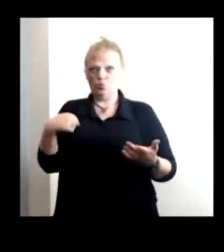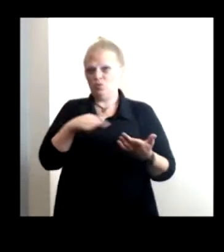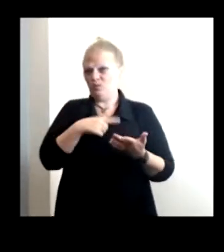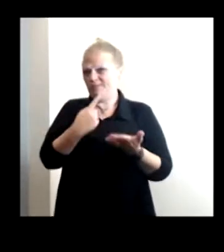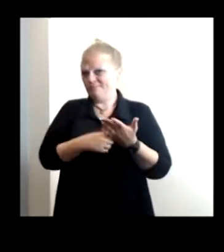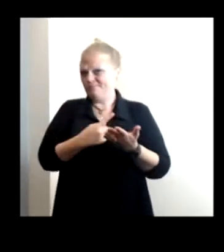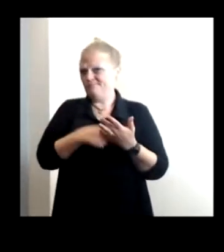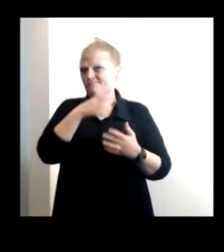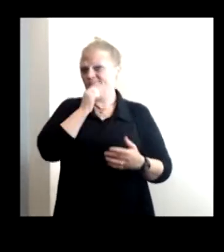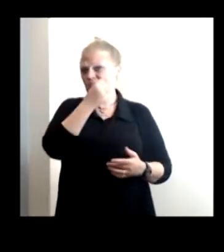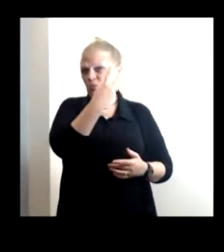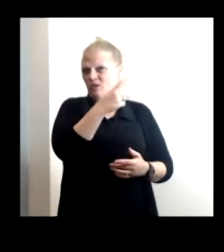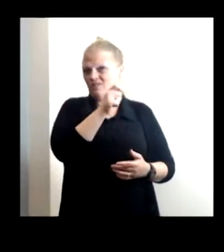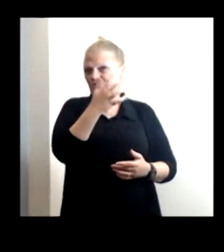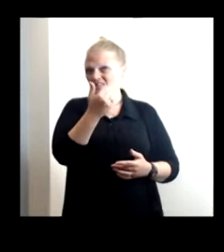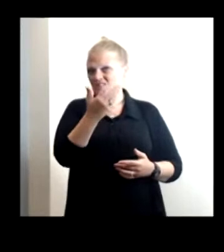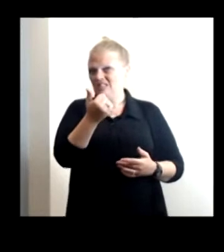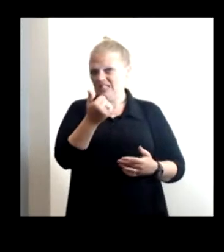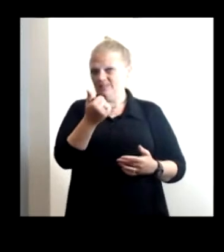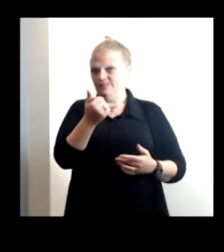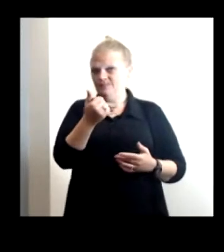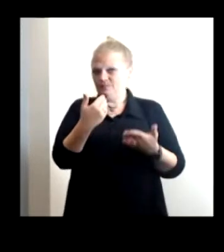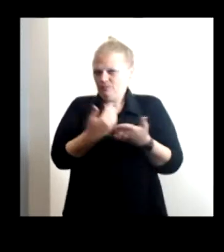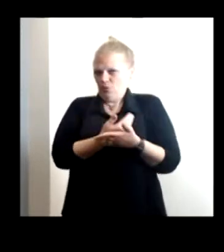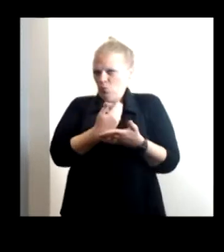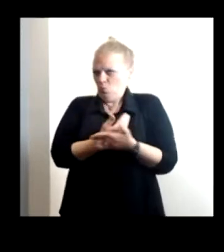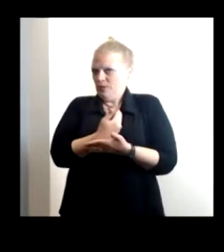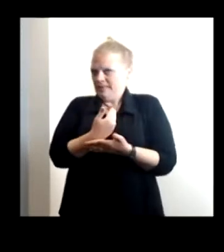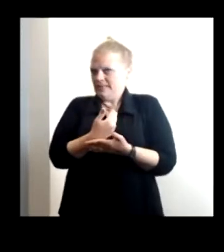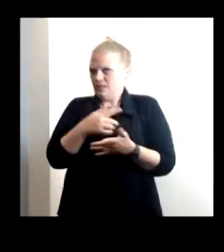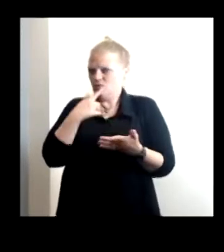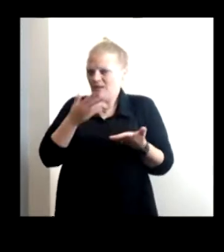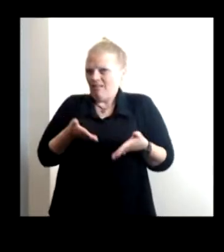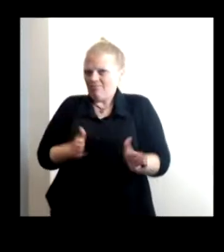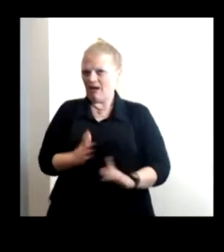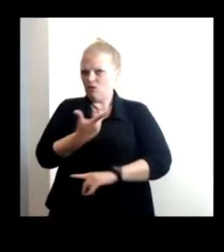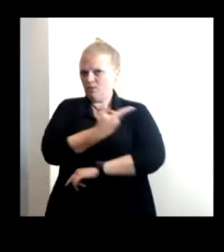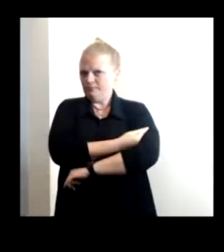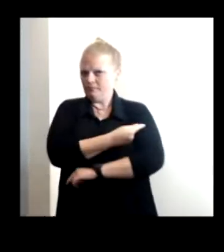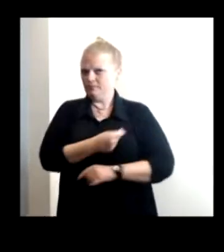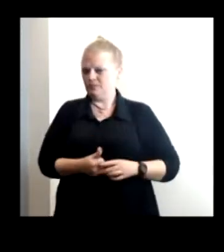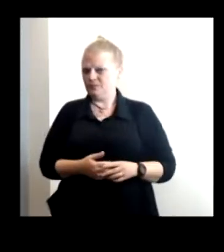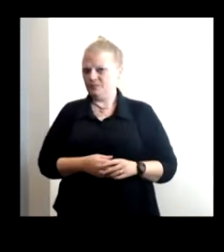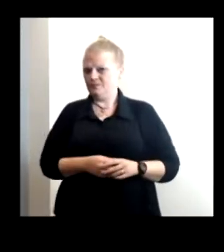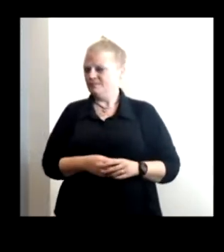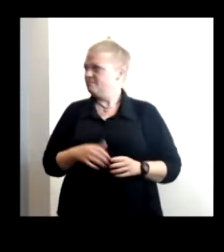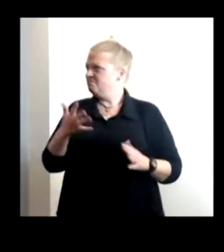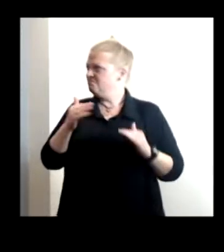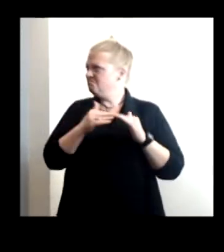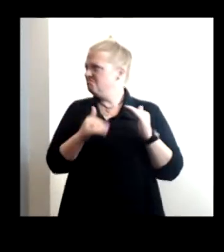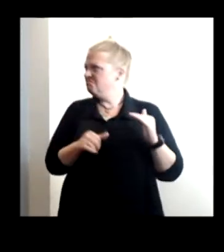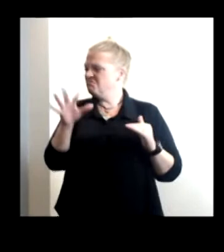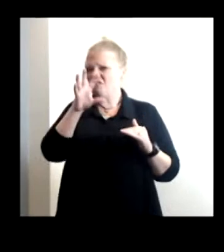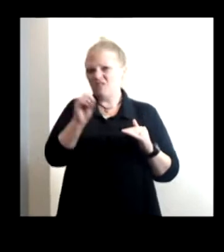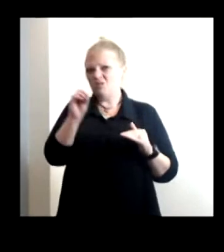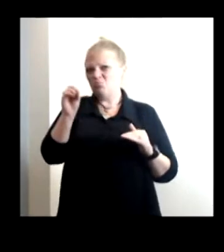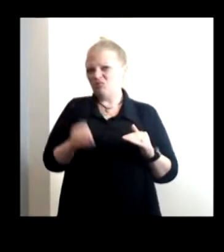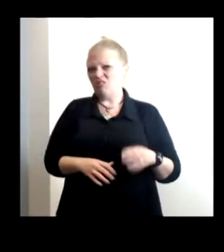the 12 to 15-year-old age category, which is the newest one to be allowed to get doses, it's a little less than